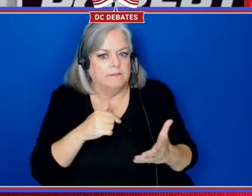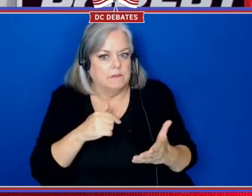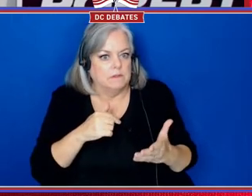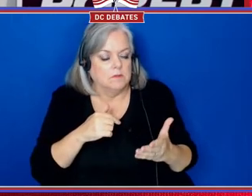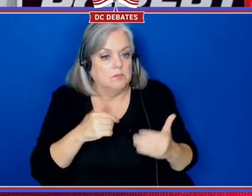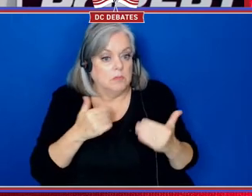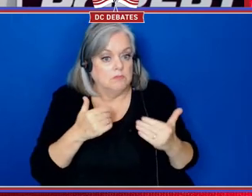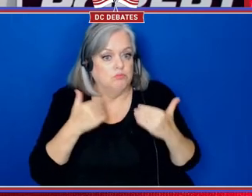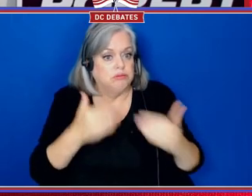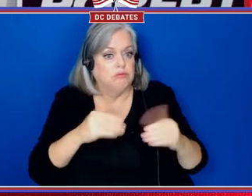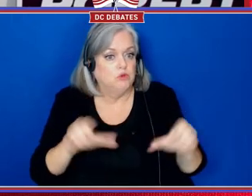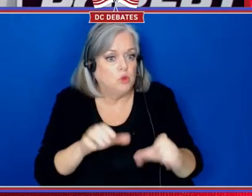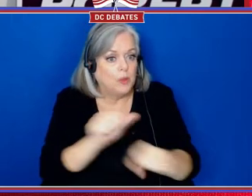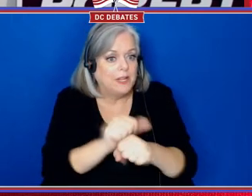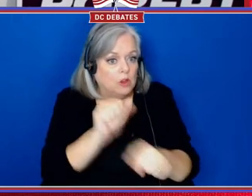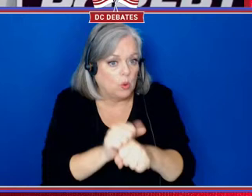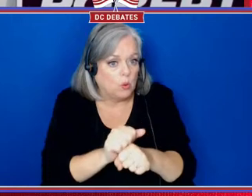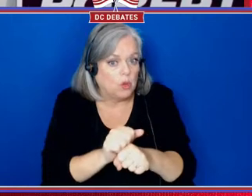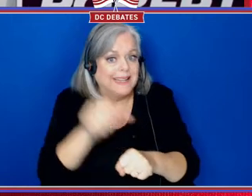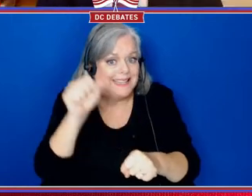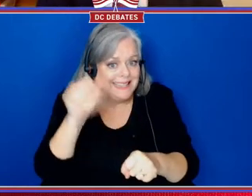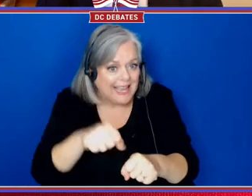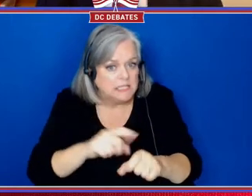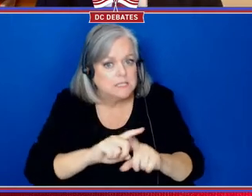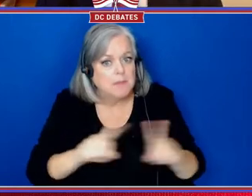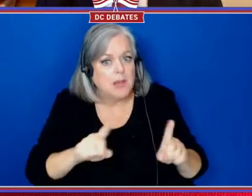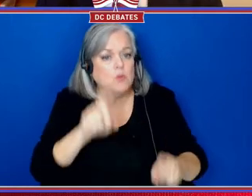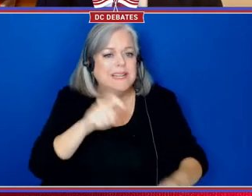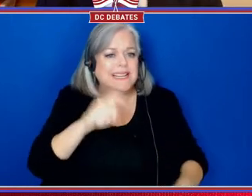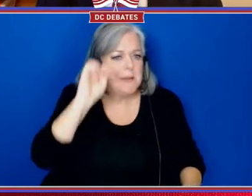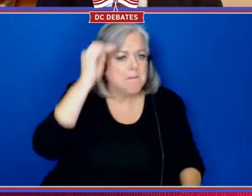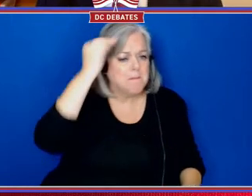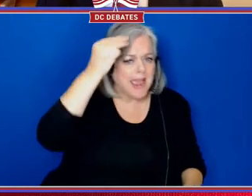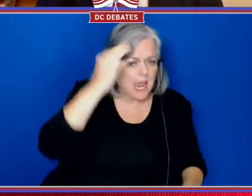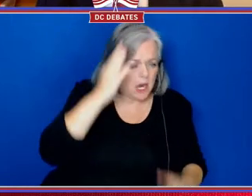who can get these programs going.